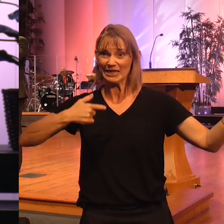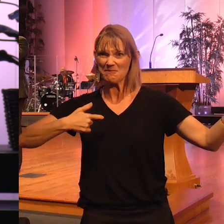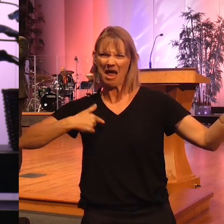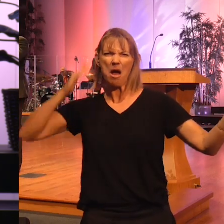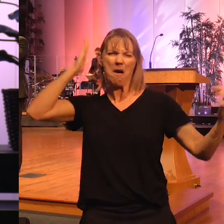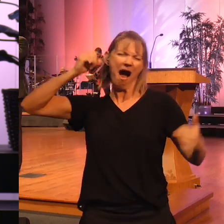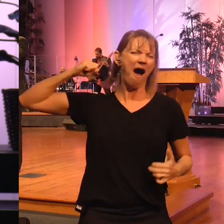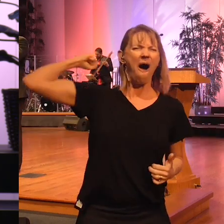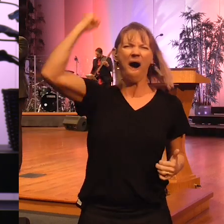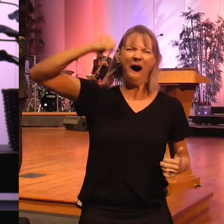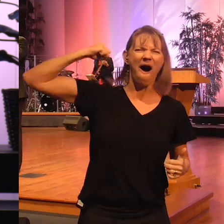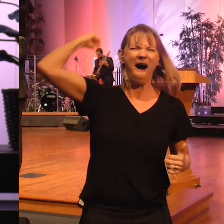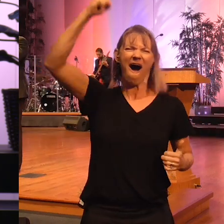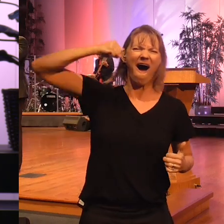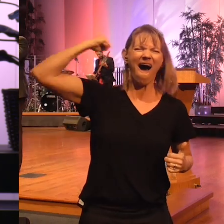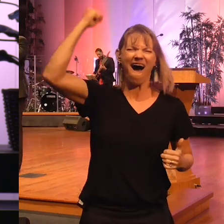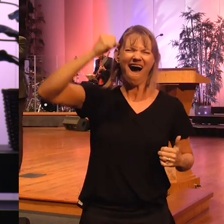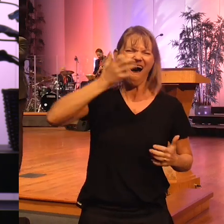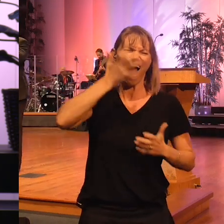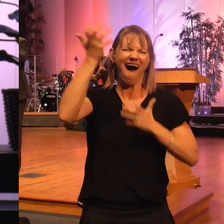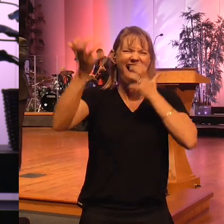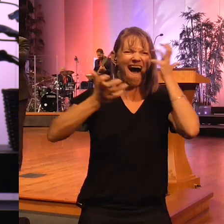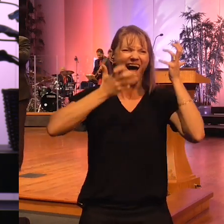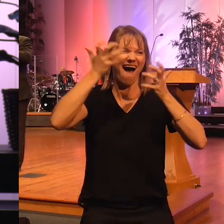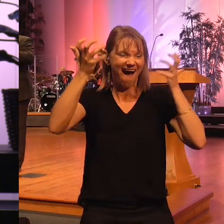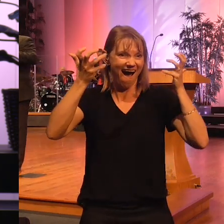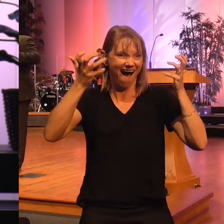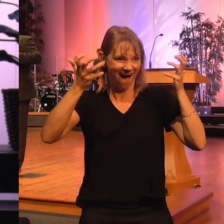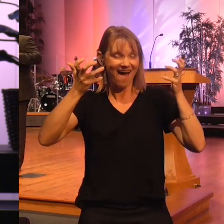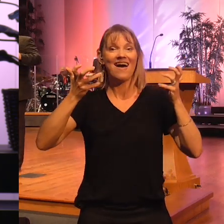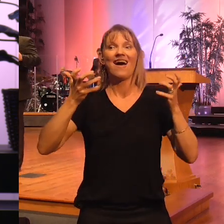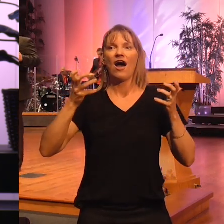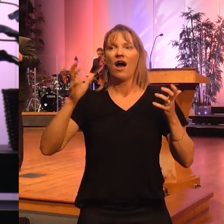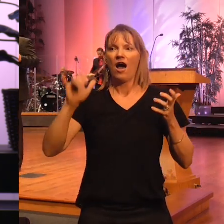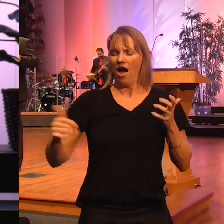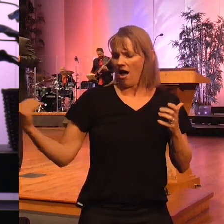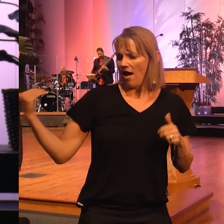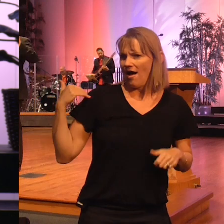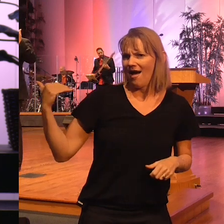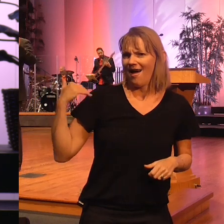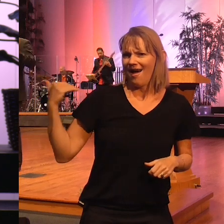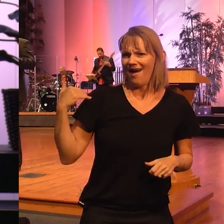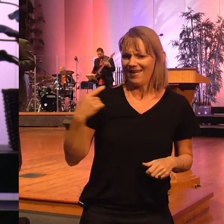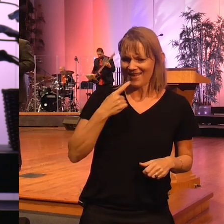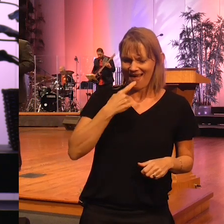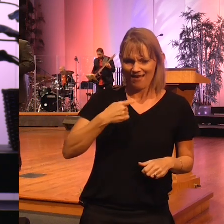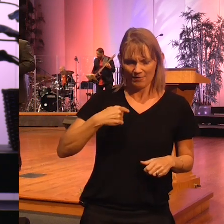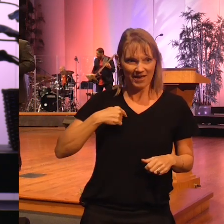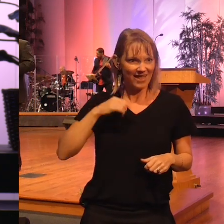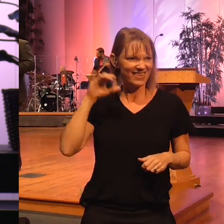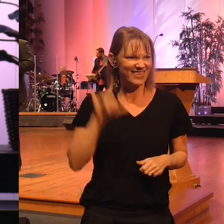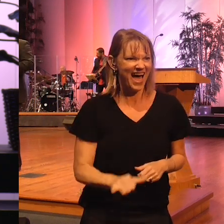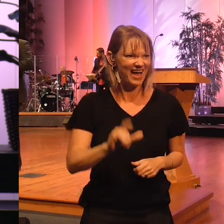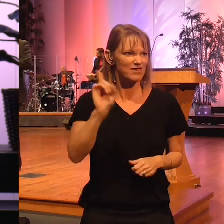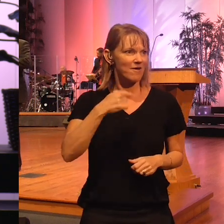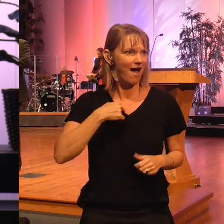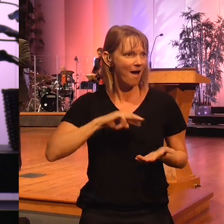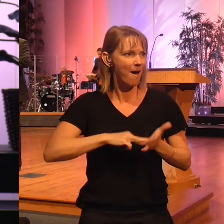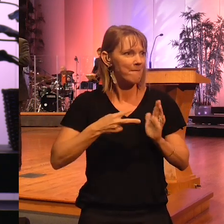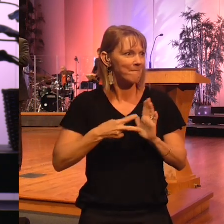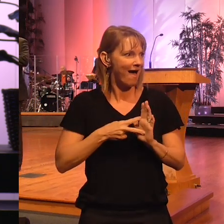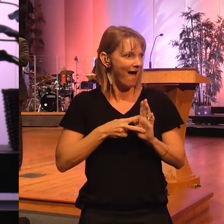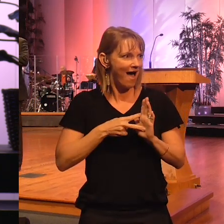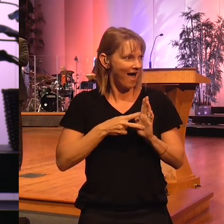they see my face, and a voice keeps saying, this is where I'm meant